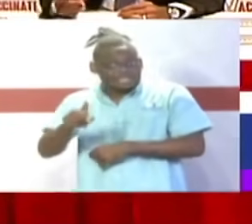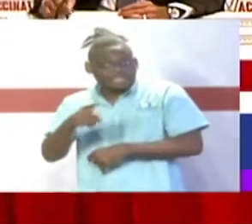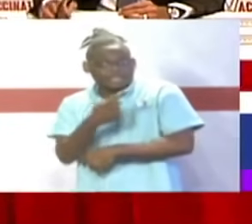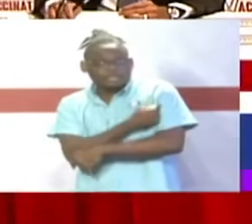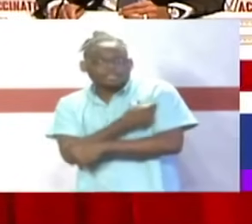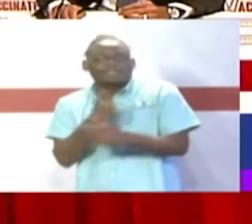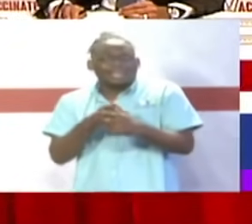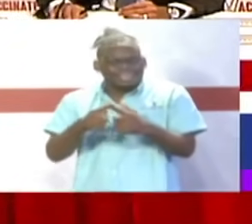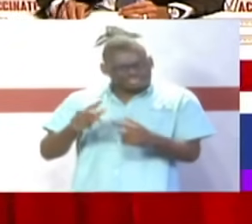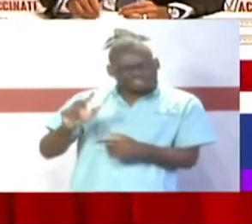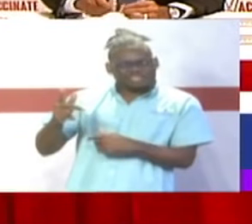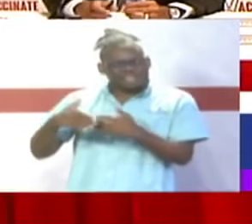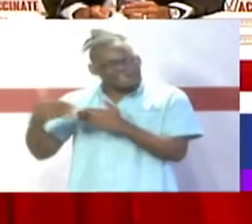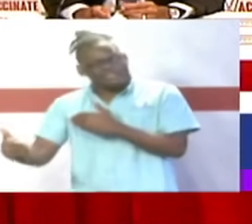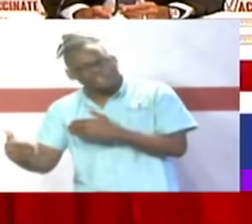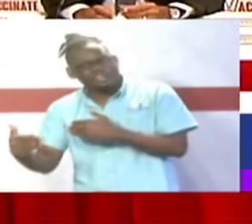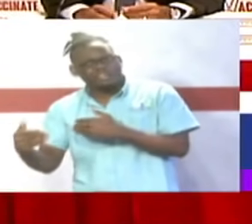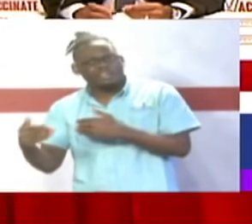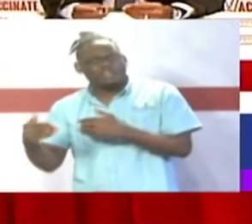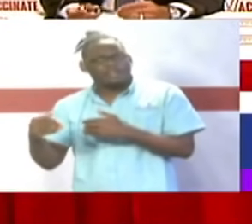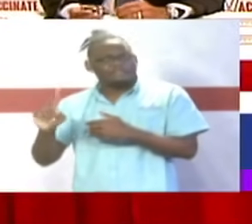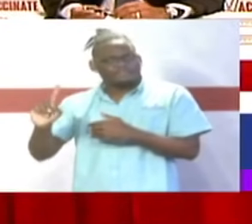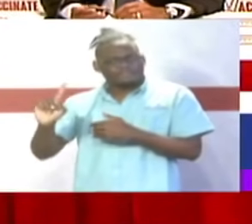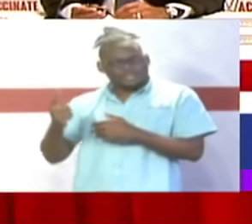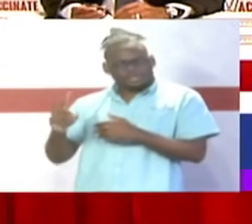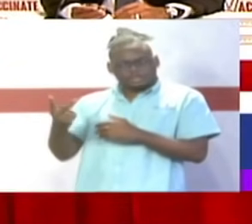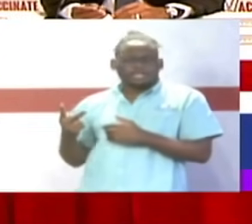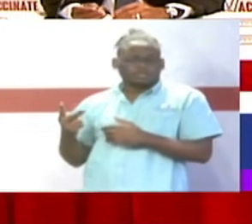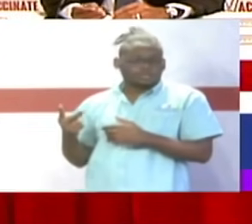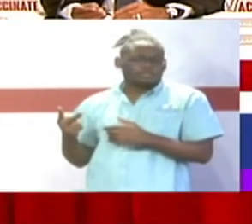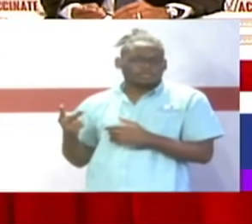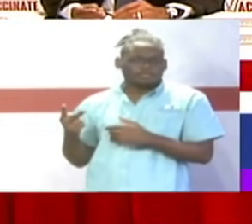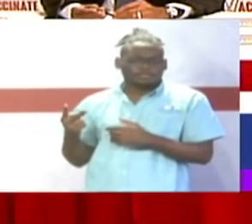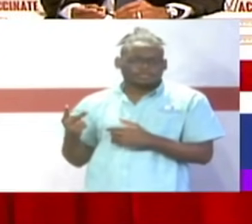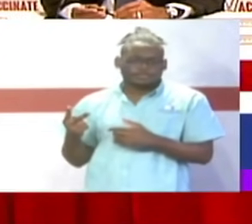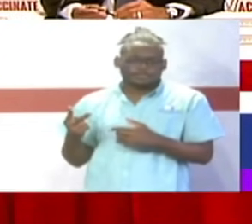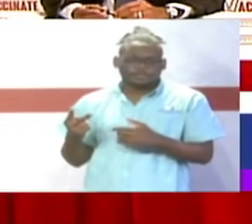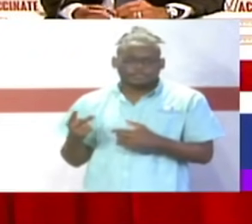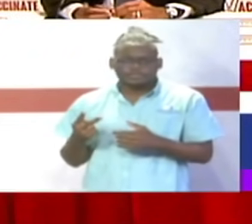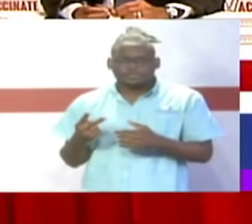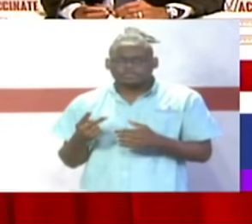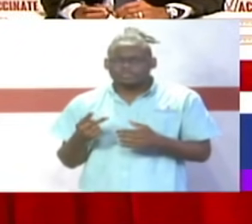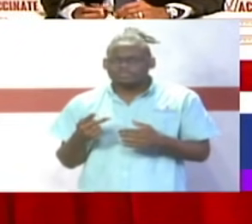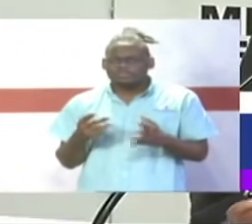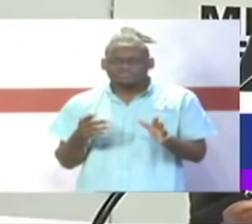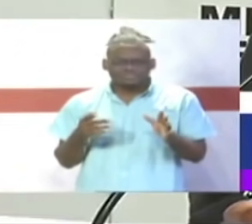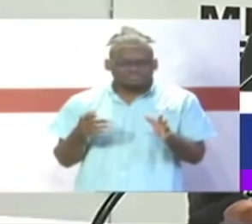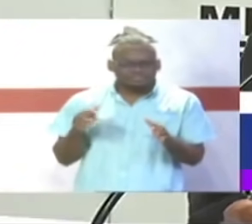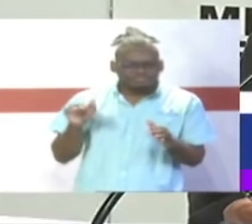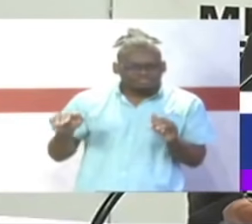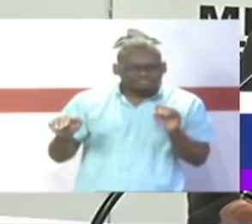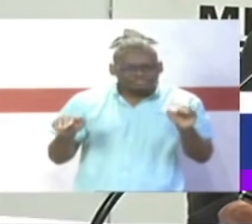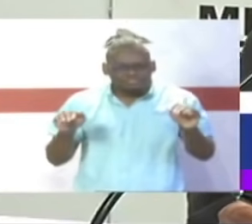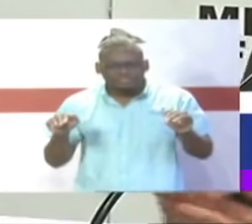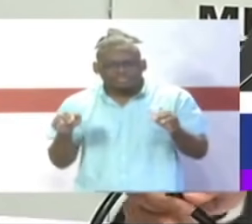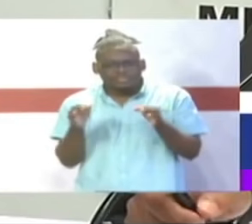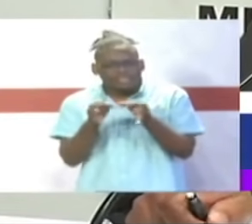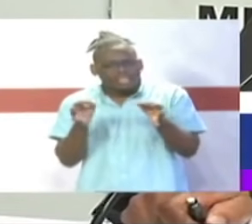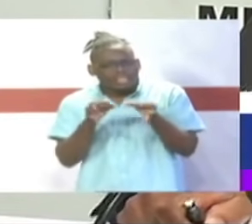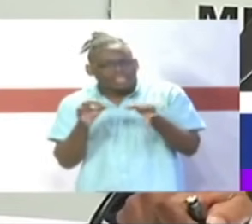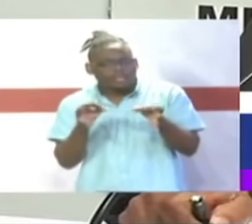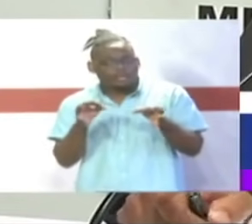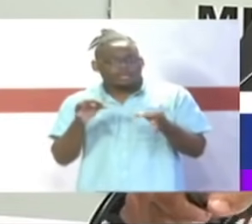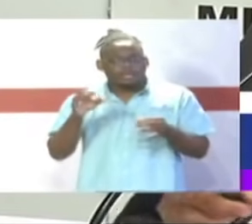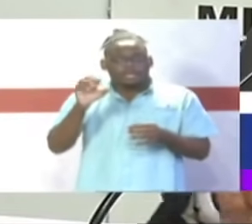very much, CMO. And you mentioned the SAGE group. Can you just remind us who the SAGE entity is? Sure. So this is an advisory group.